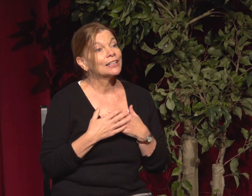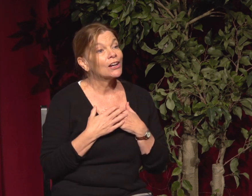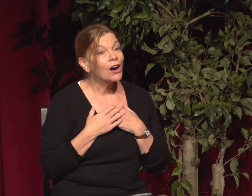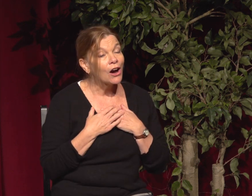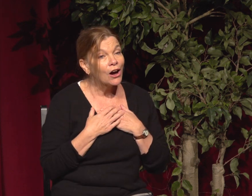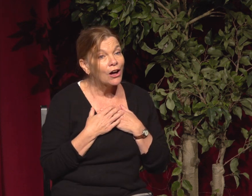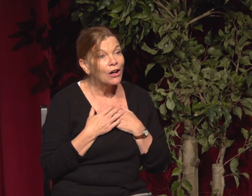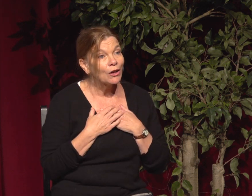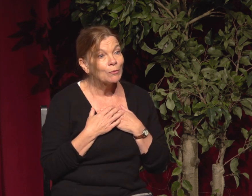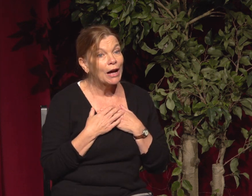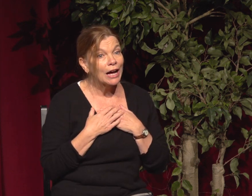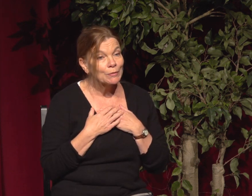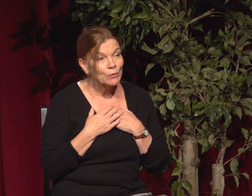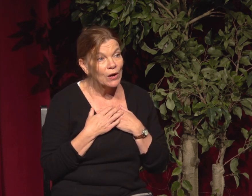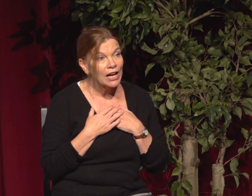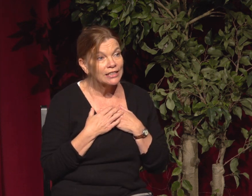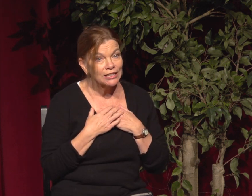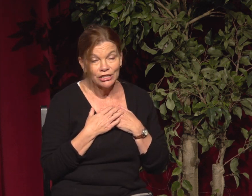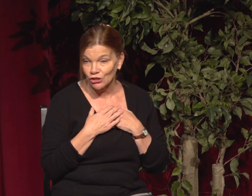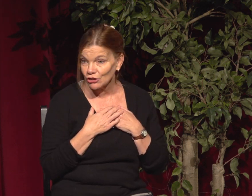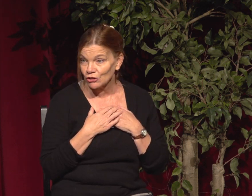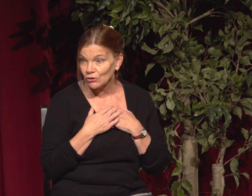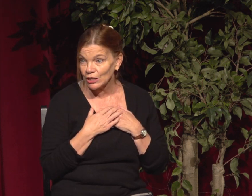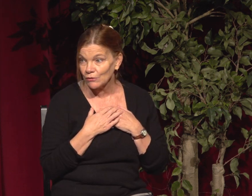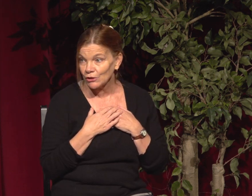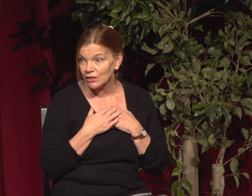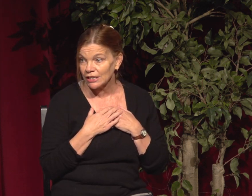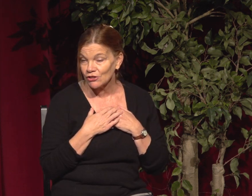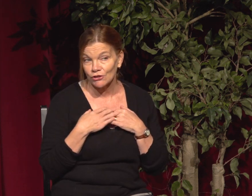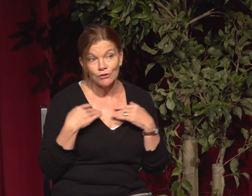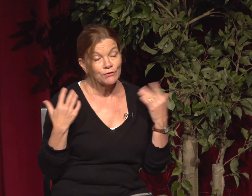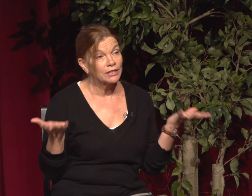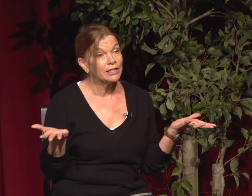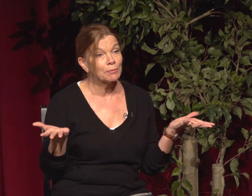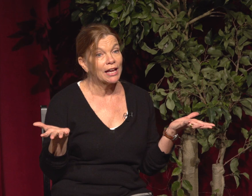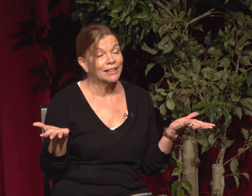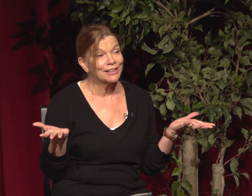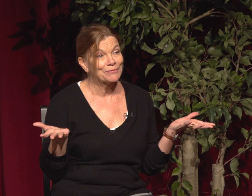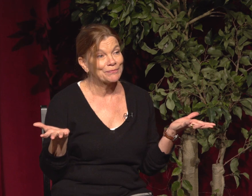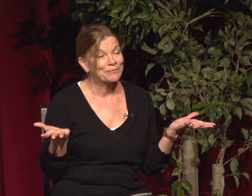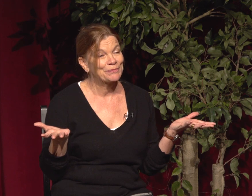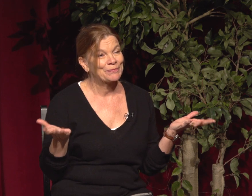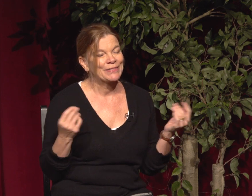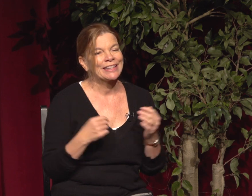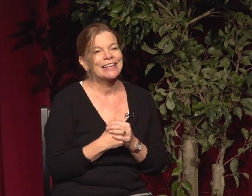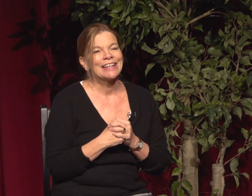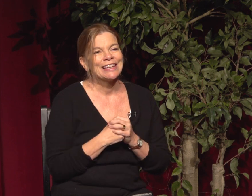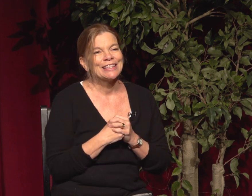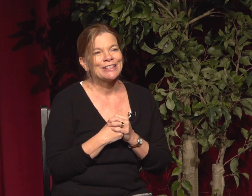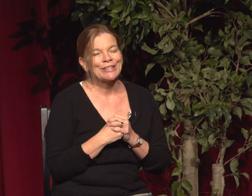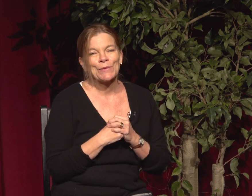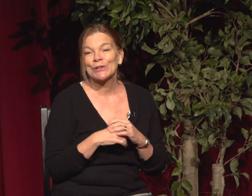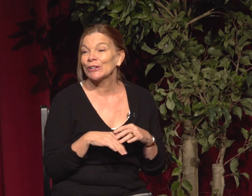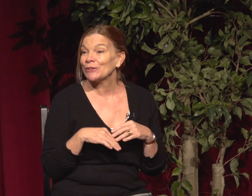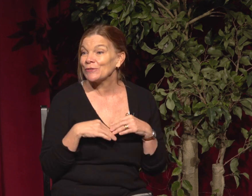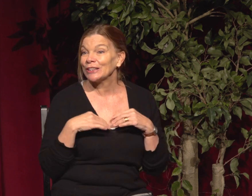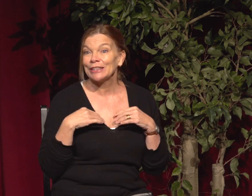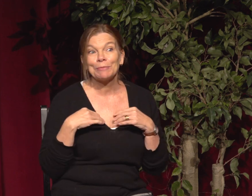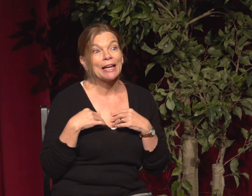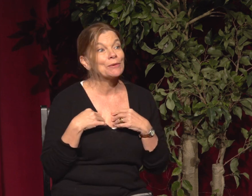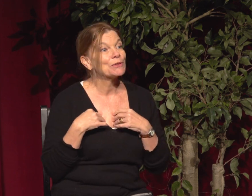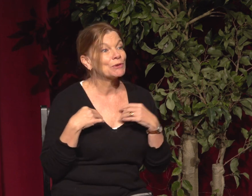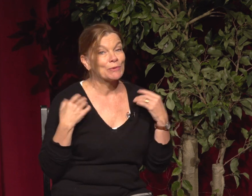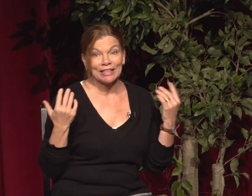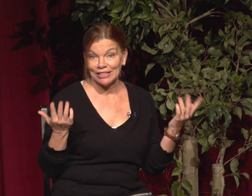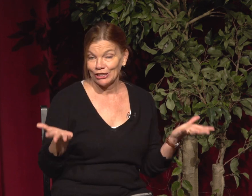Peaceful and calm, I'm ready to. And if you're a teacher, you fill in the blank. So we're going to fill